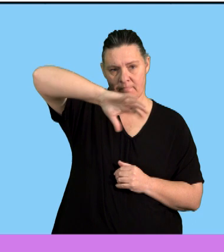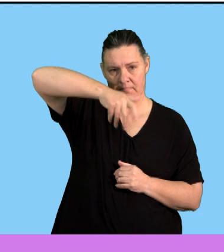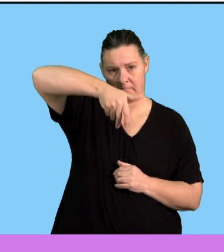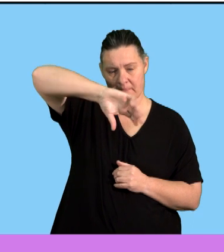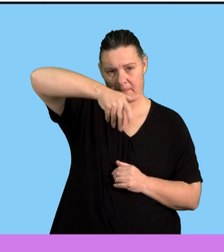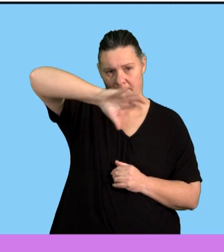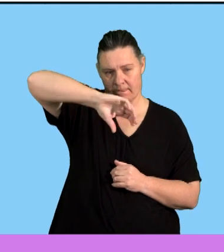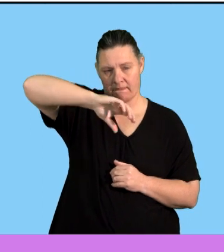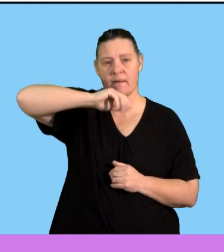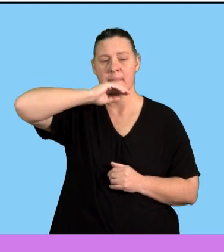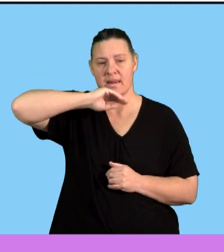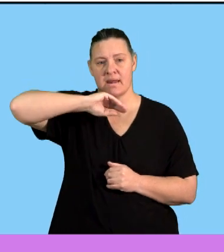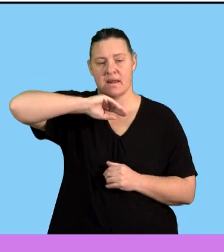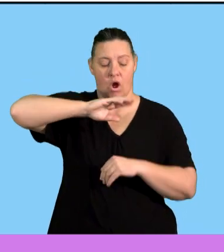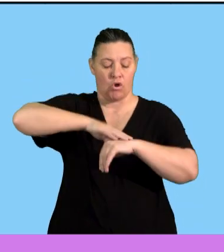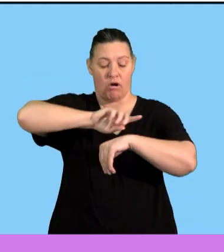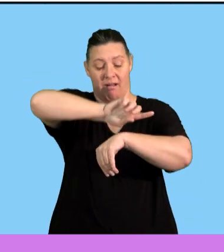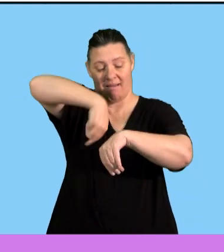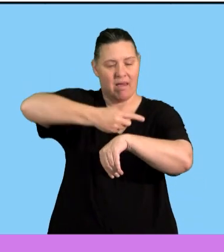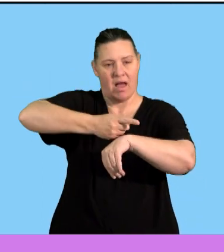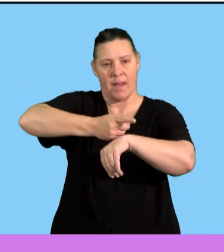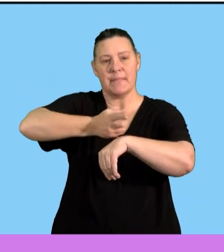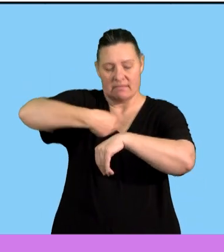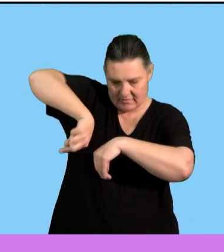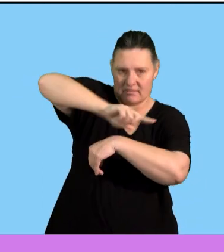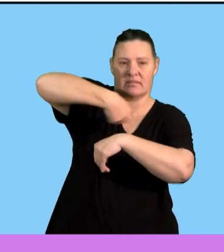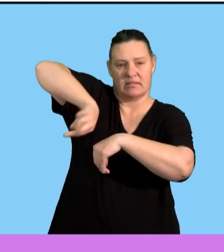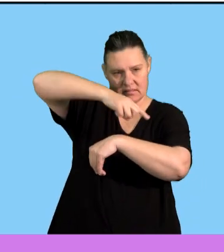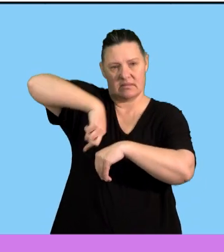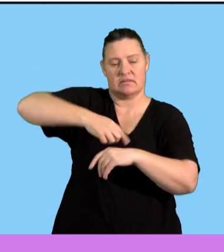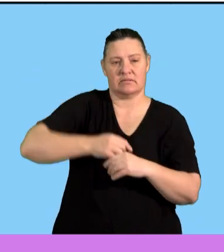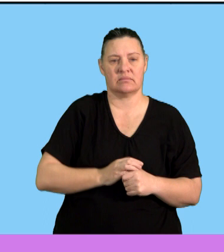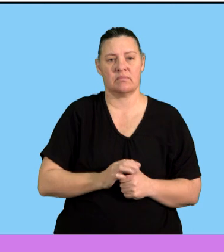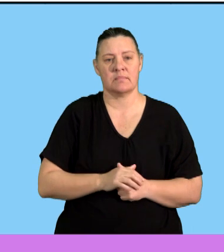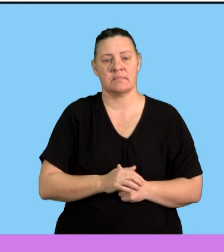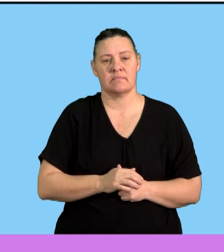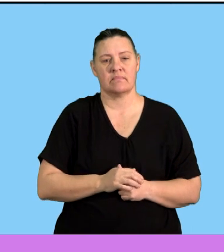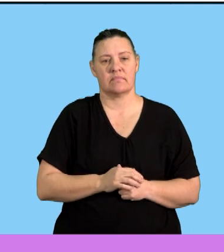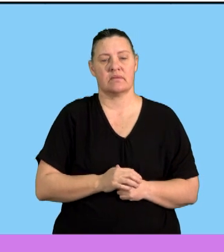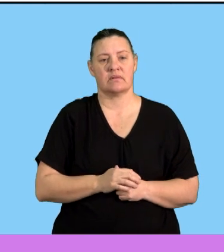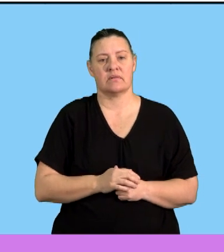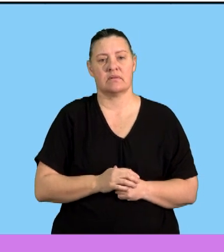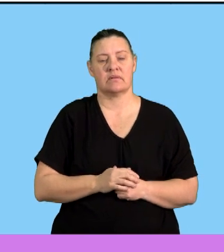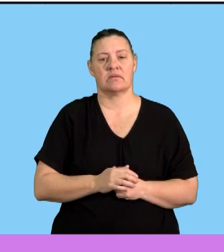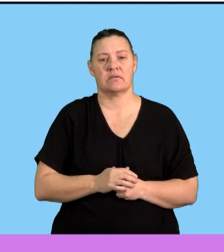Right, we know clockwise is other way around, okay? So to your right hand side. So in this case, we can also say